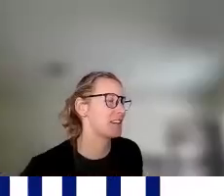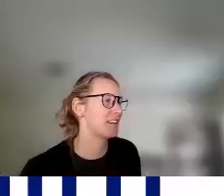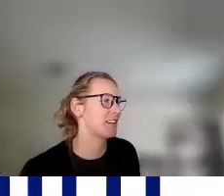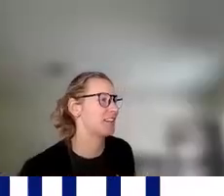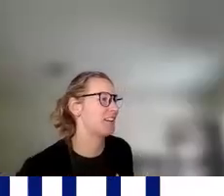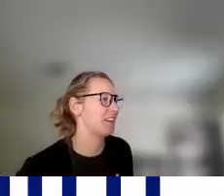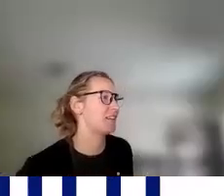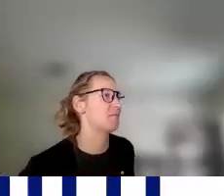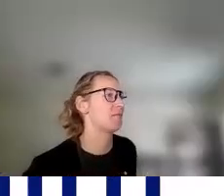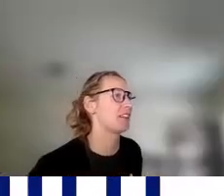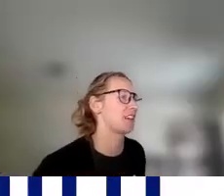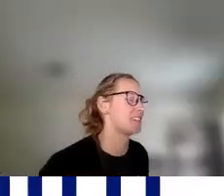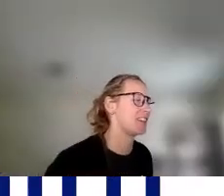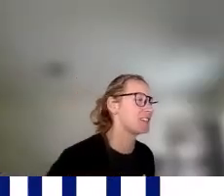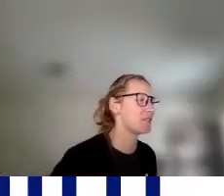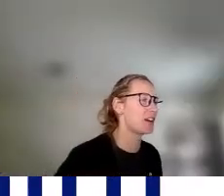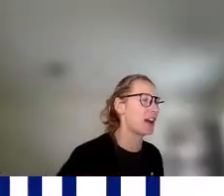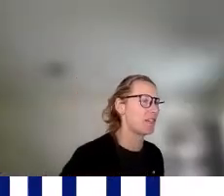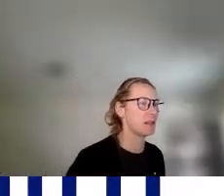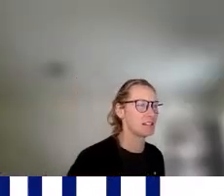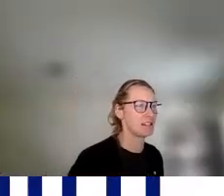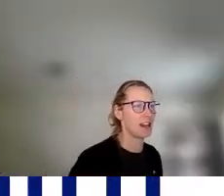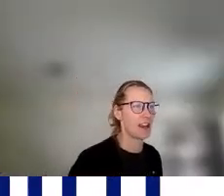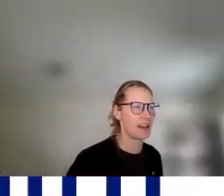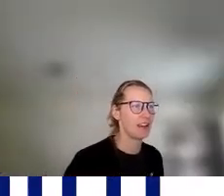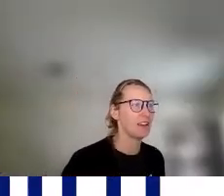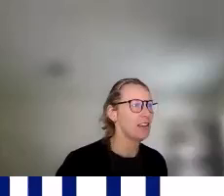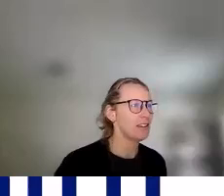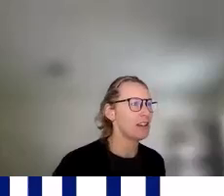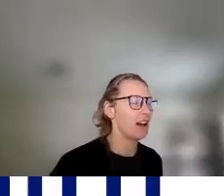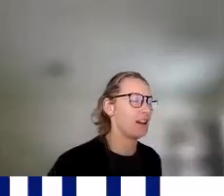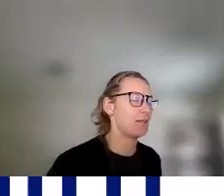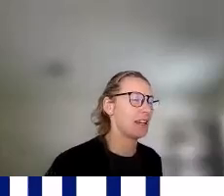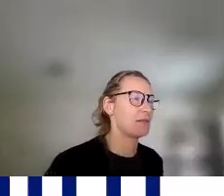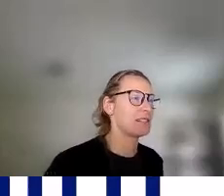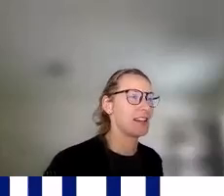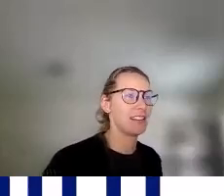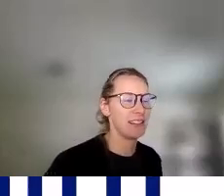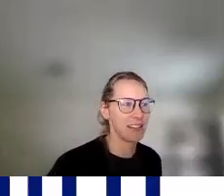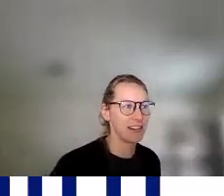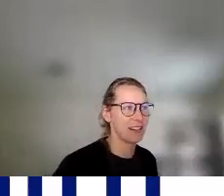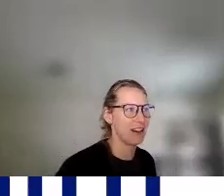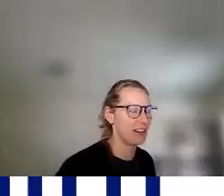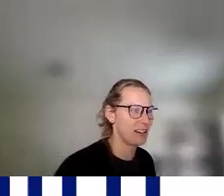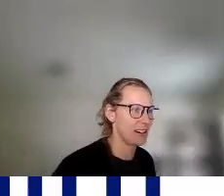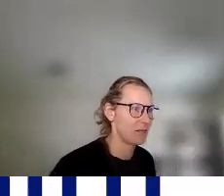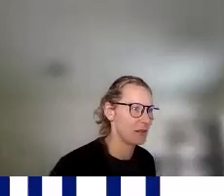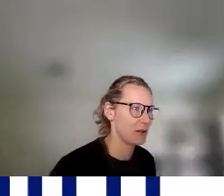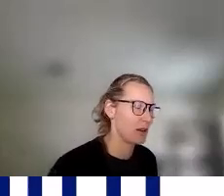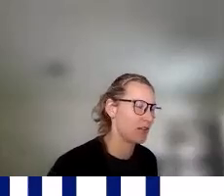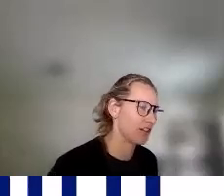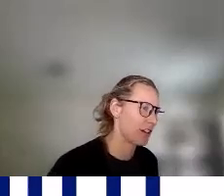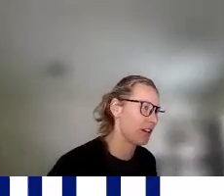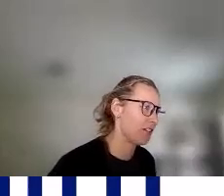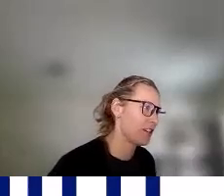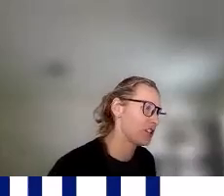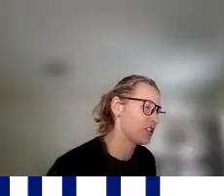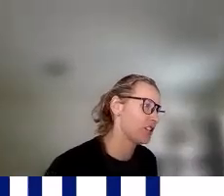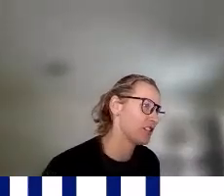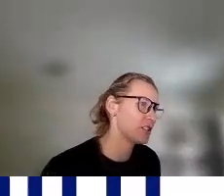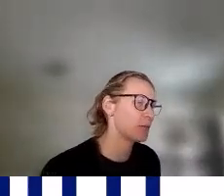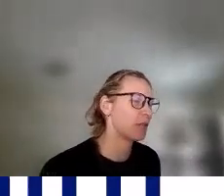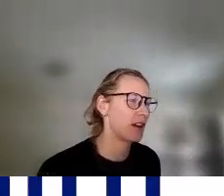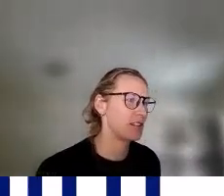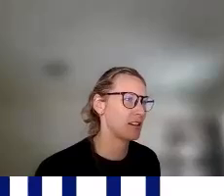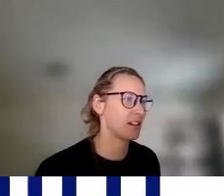Thanks so much, Amanda. Yes, thanks for having me here today. My name is Eileen, and I am the Waiver